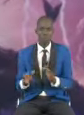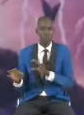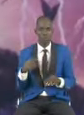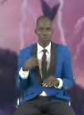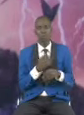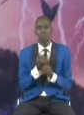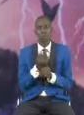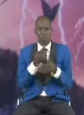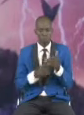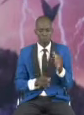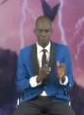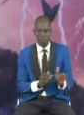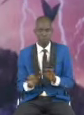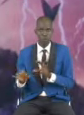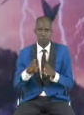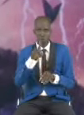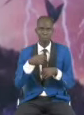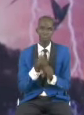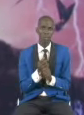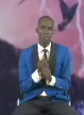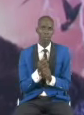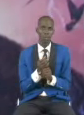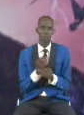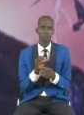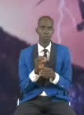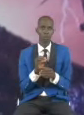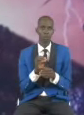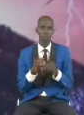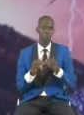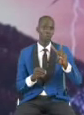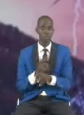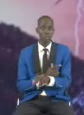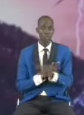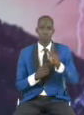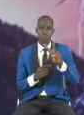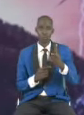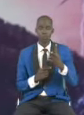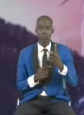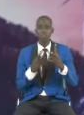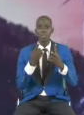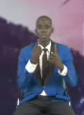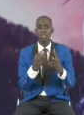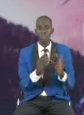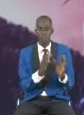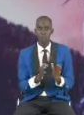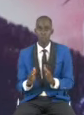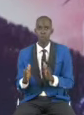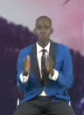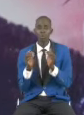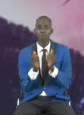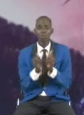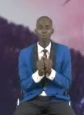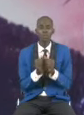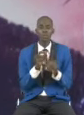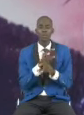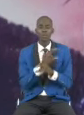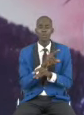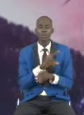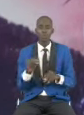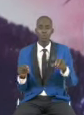you make? Look at number two there. Number two, the preparation with no leaven